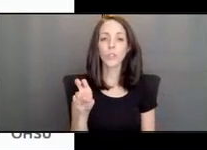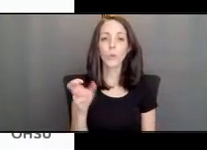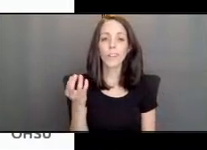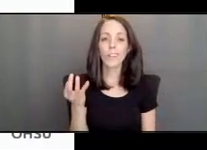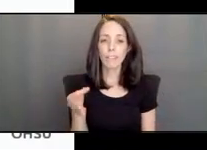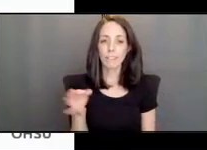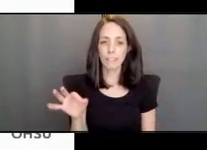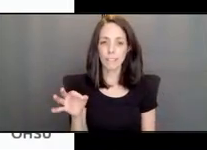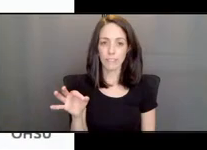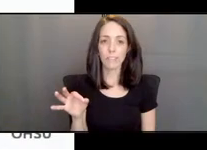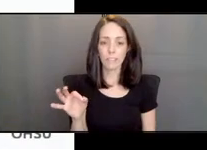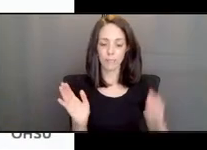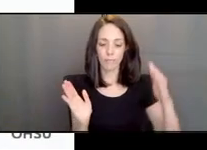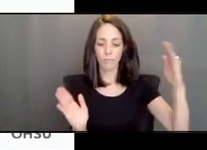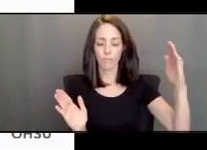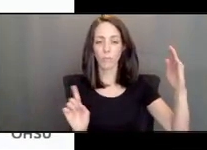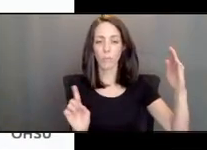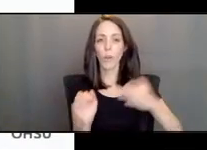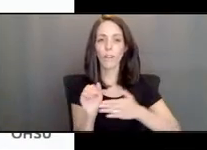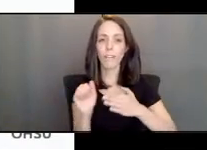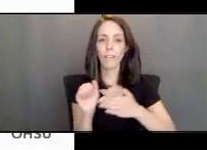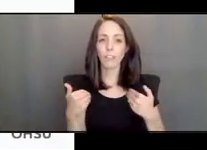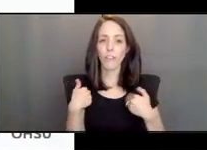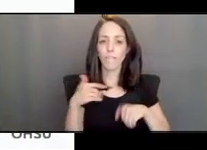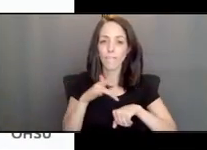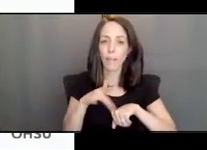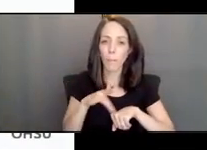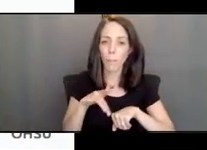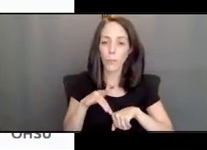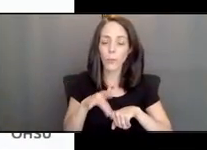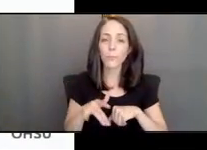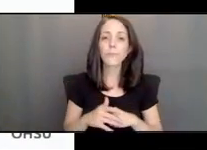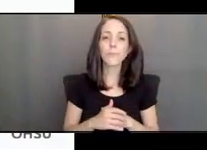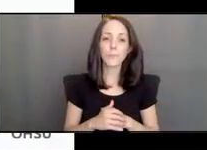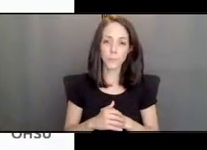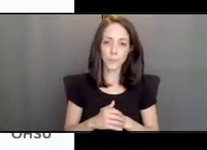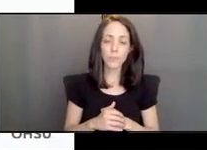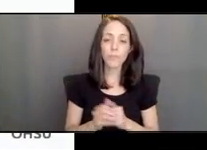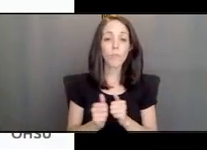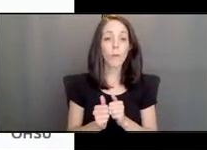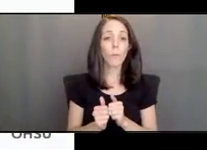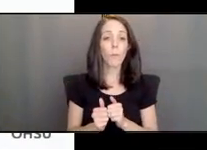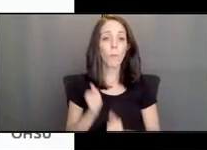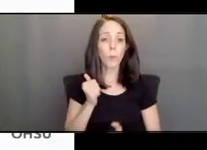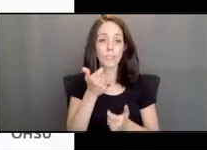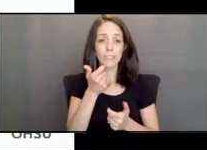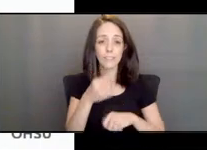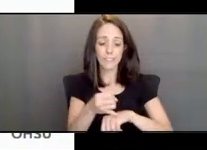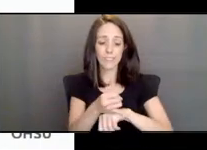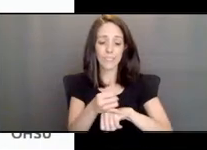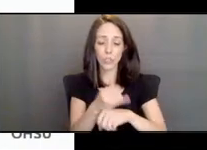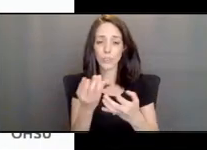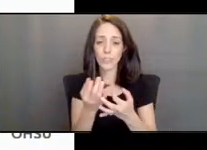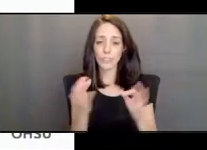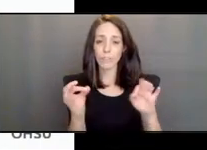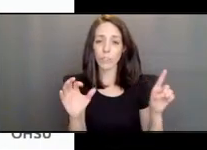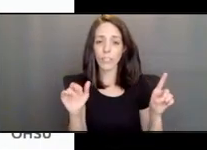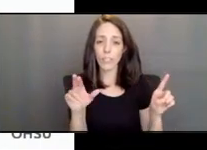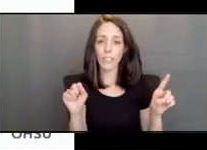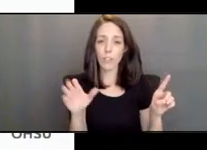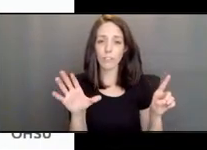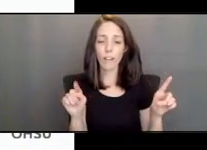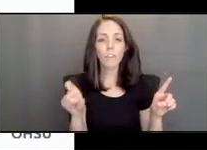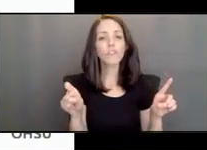FY22. In addition, most of the interest-free CARES Act loans, shown in blue, should be recouped by the